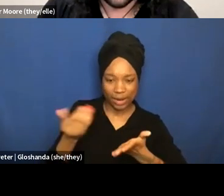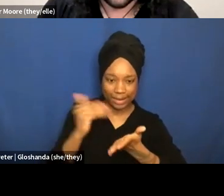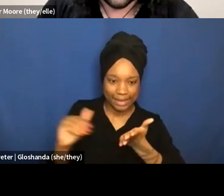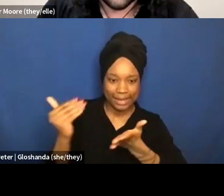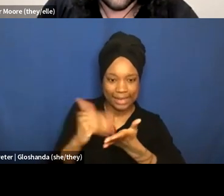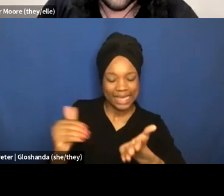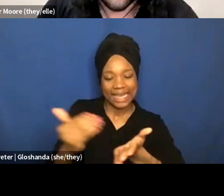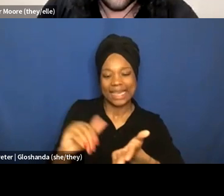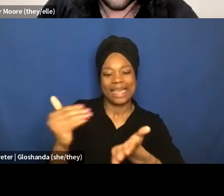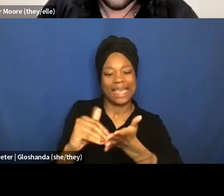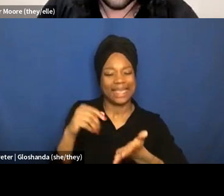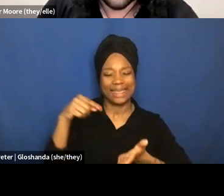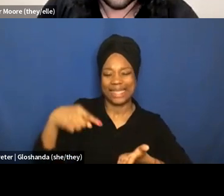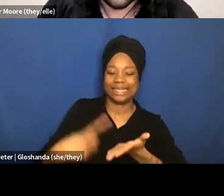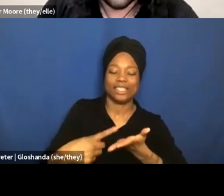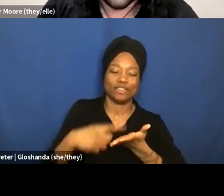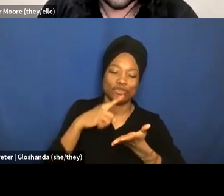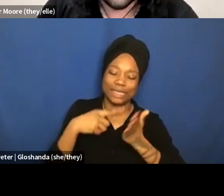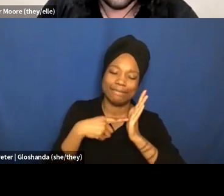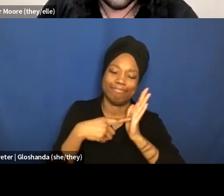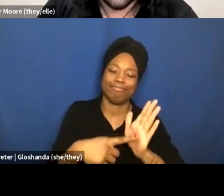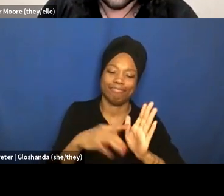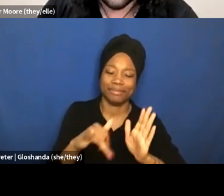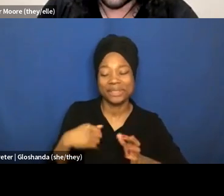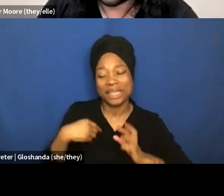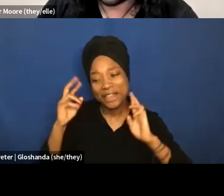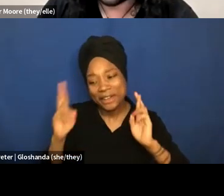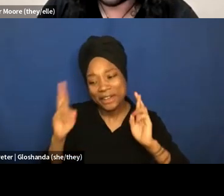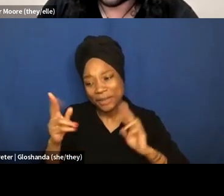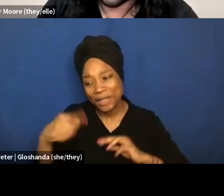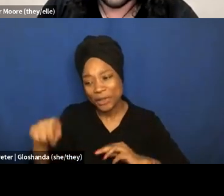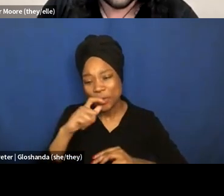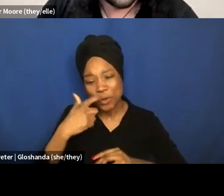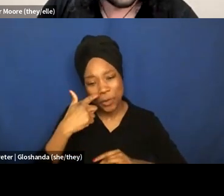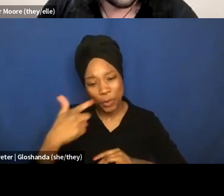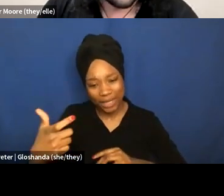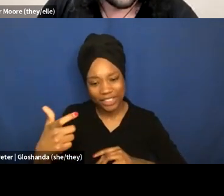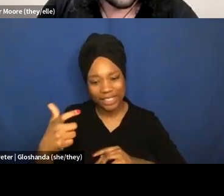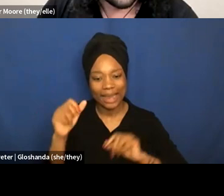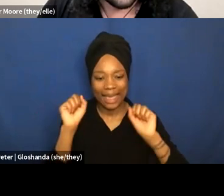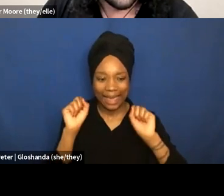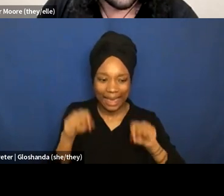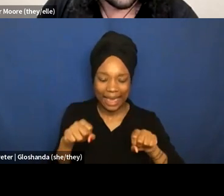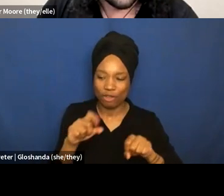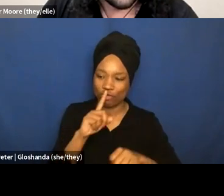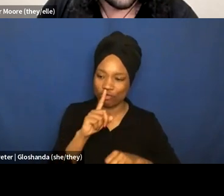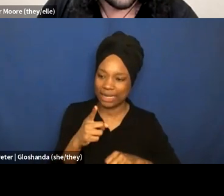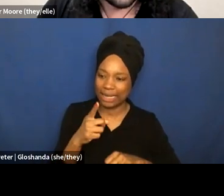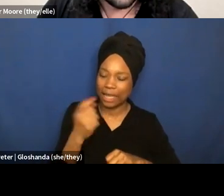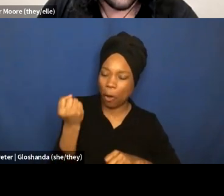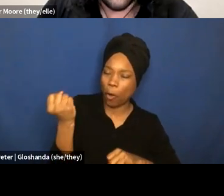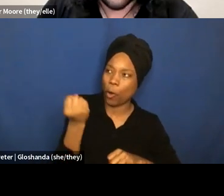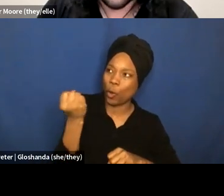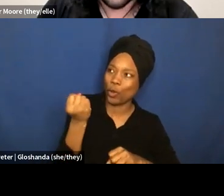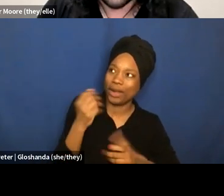that the hope is that you all out there are being able to hold the learning, the relearning,